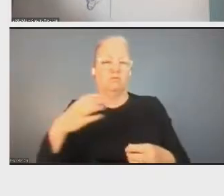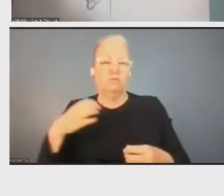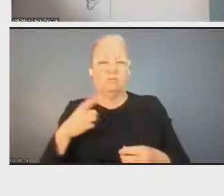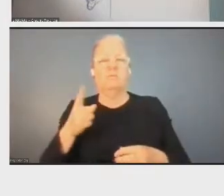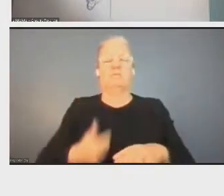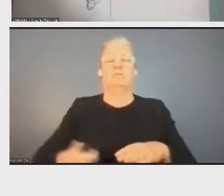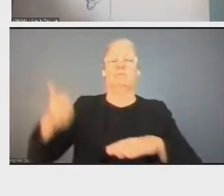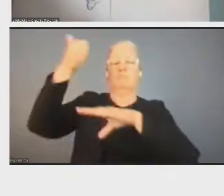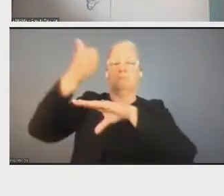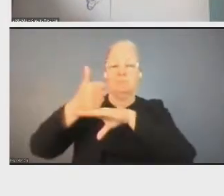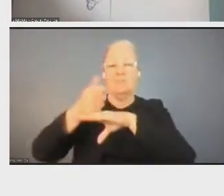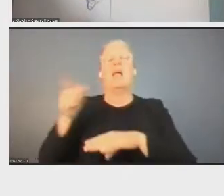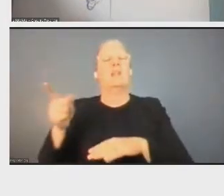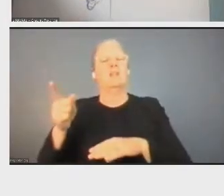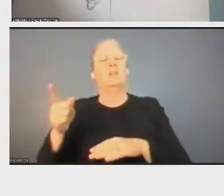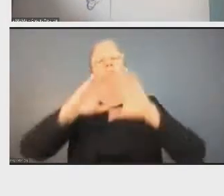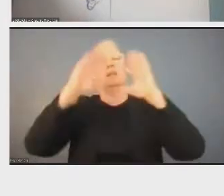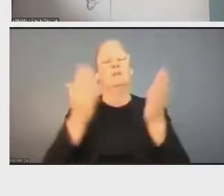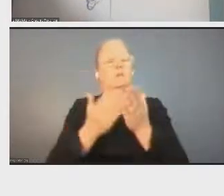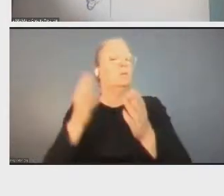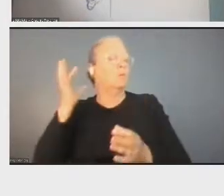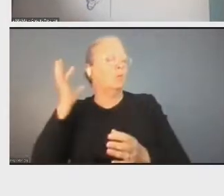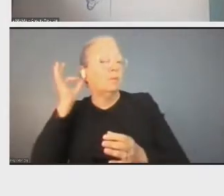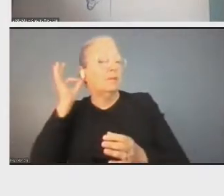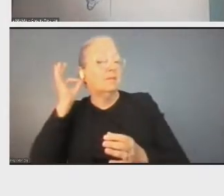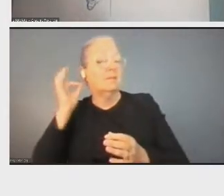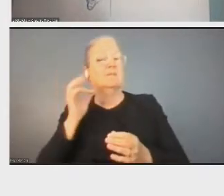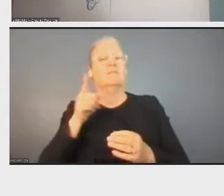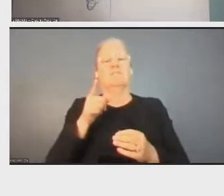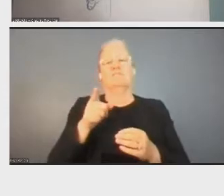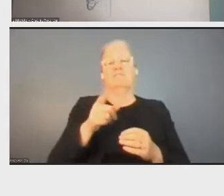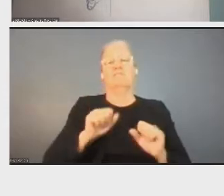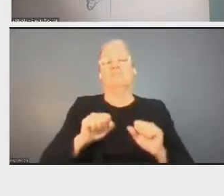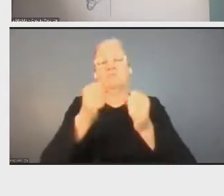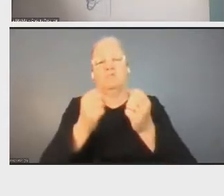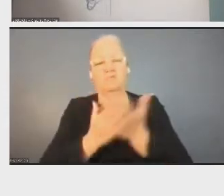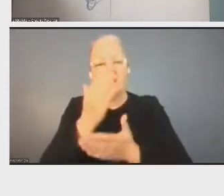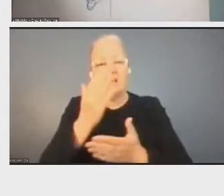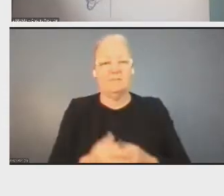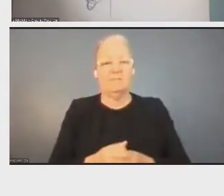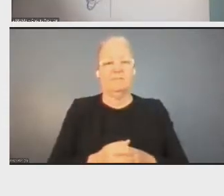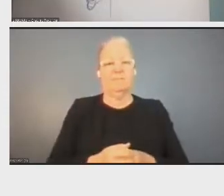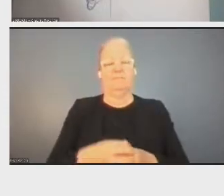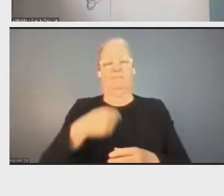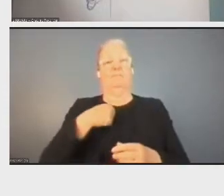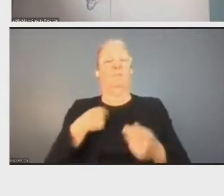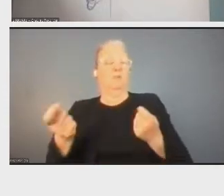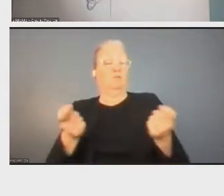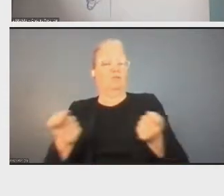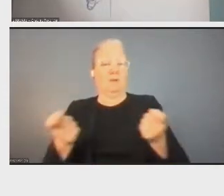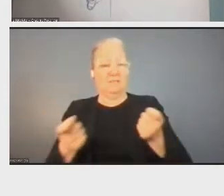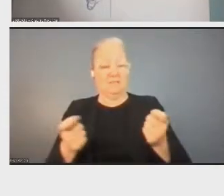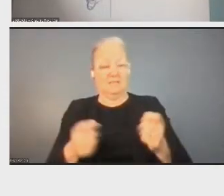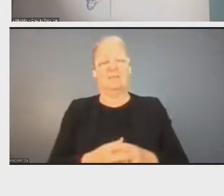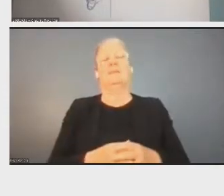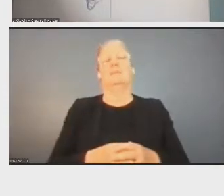International Women's Rights Action Watch Asia Pacific. My name is Pamela Castillo, lead of the Technical Secretariat